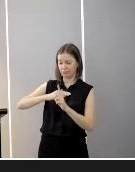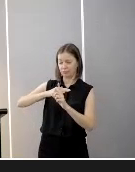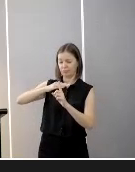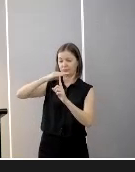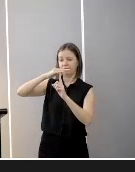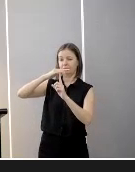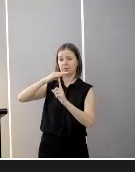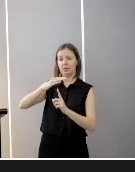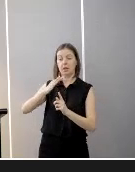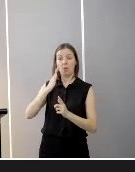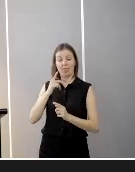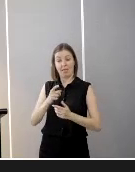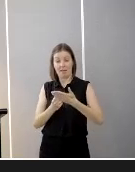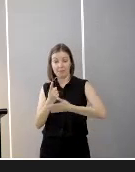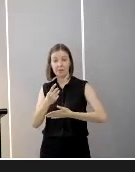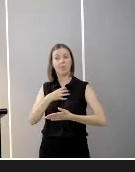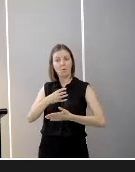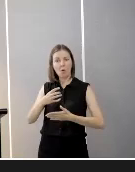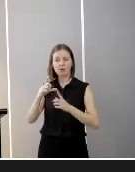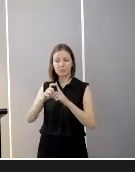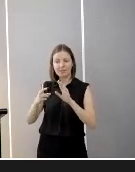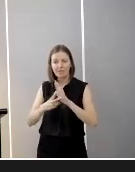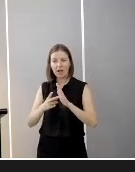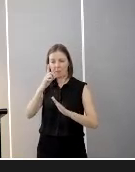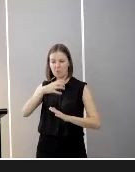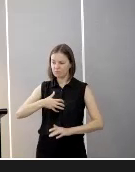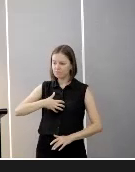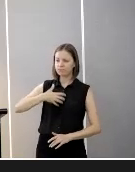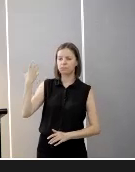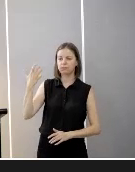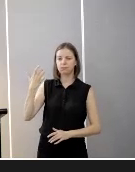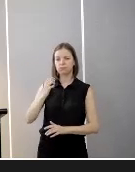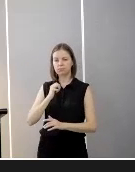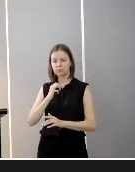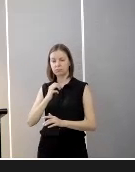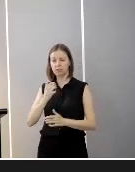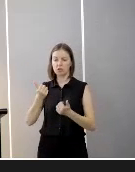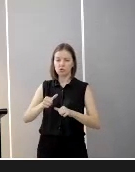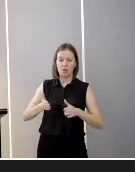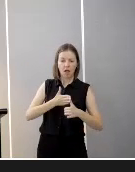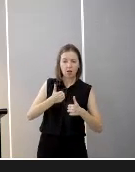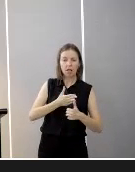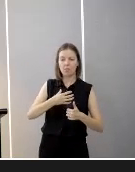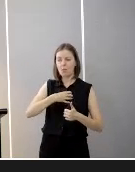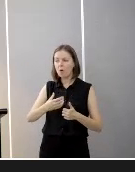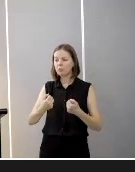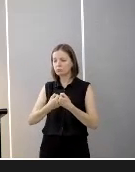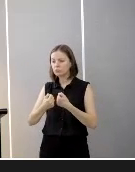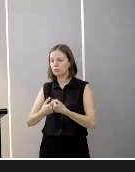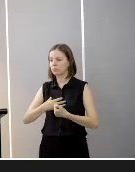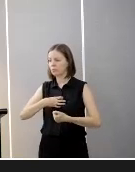with domestic violence. People are more aggressive. They use alcohol and substance use